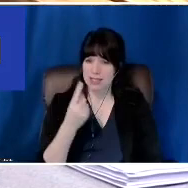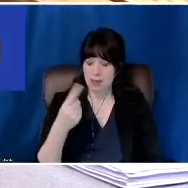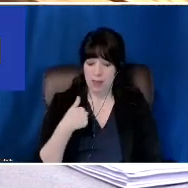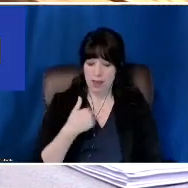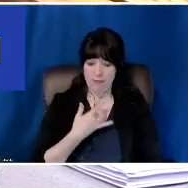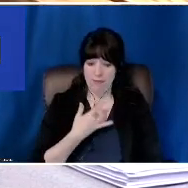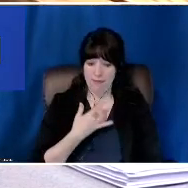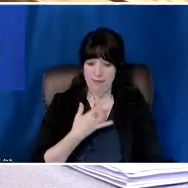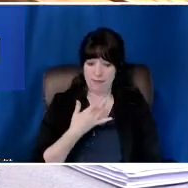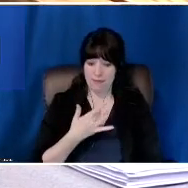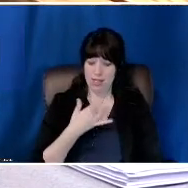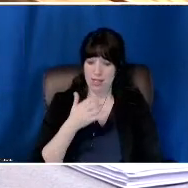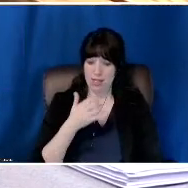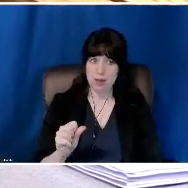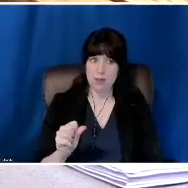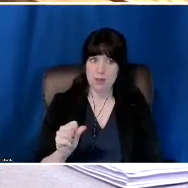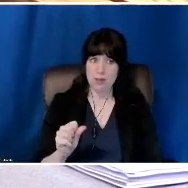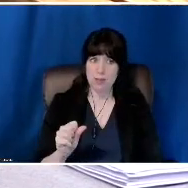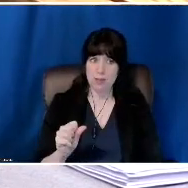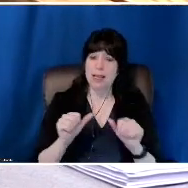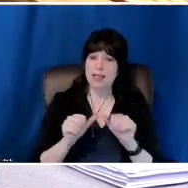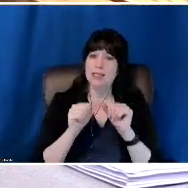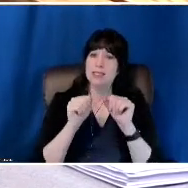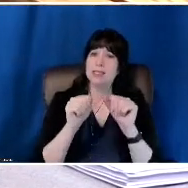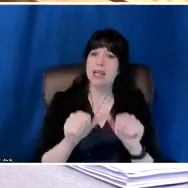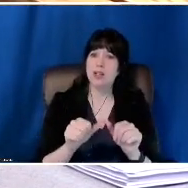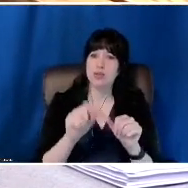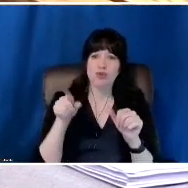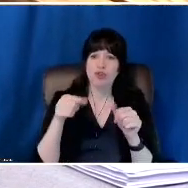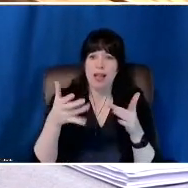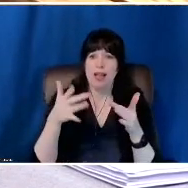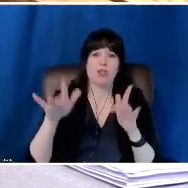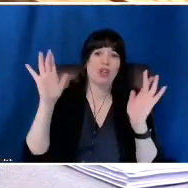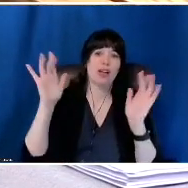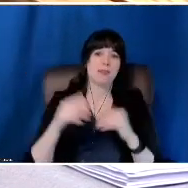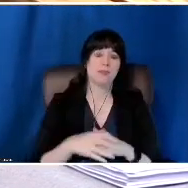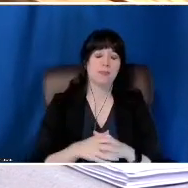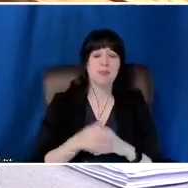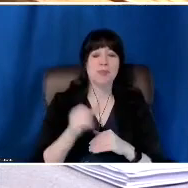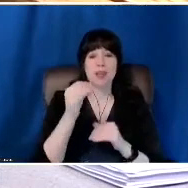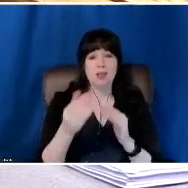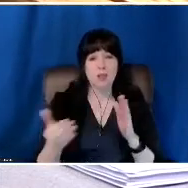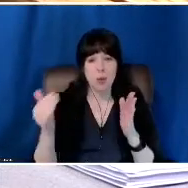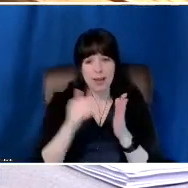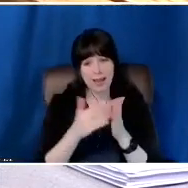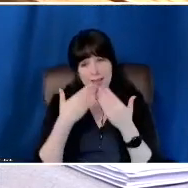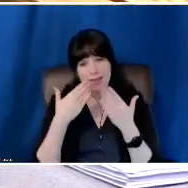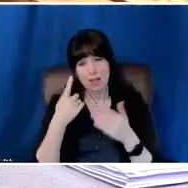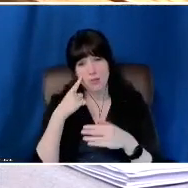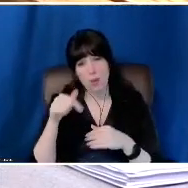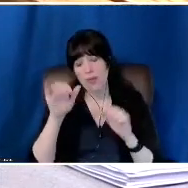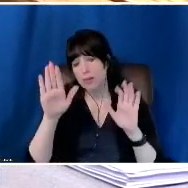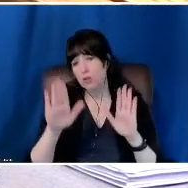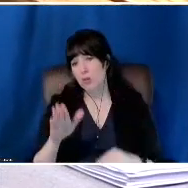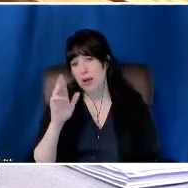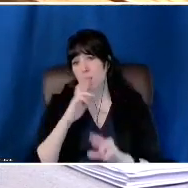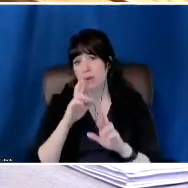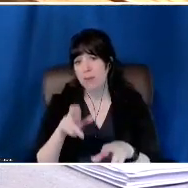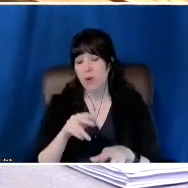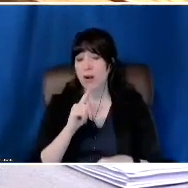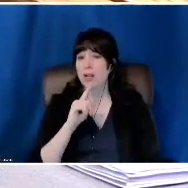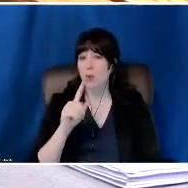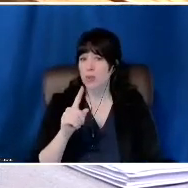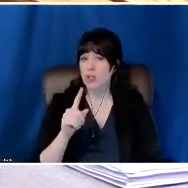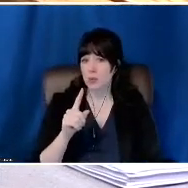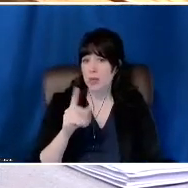Salem can continue to just let shine. So again, thank you for this great report. It was really